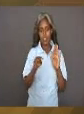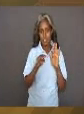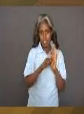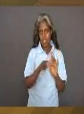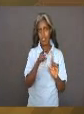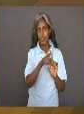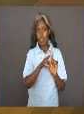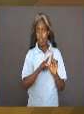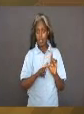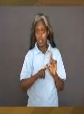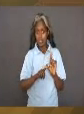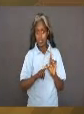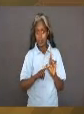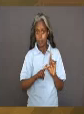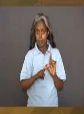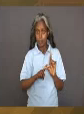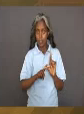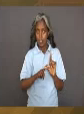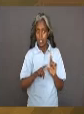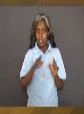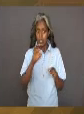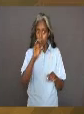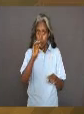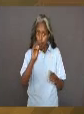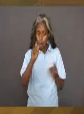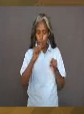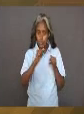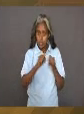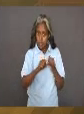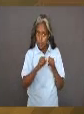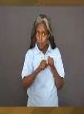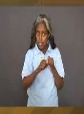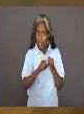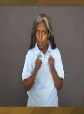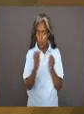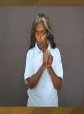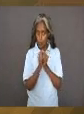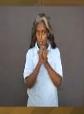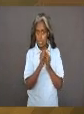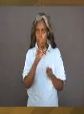negative angle that are coterminal with a